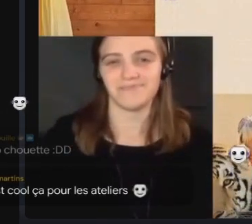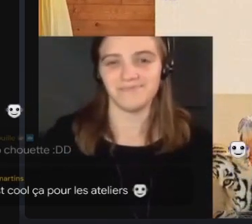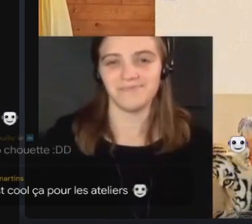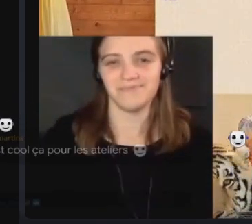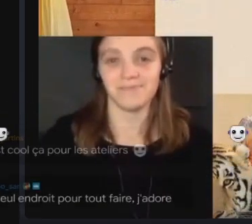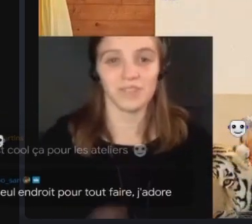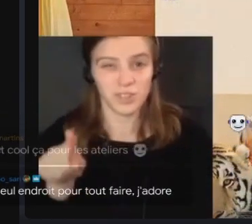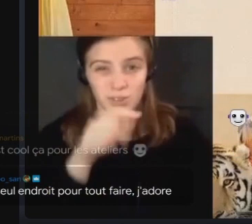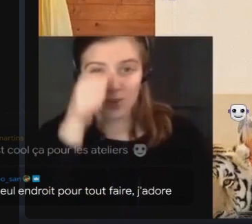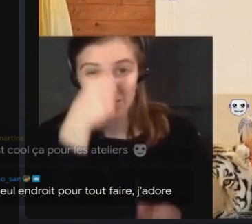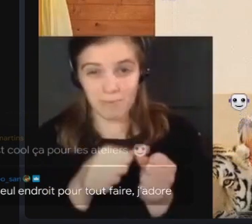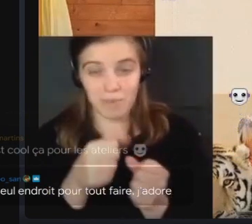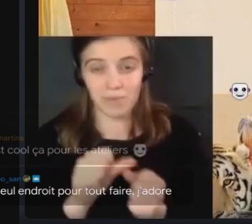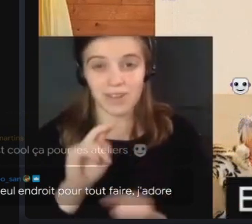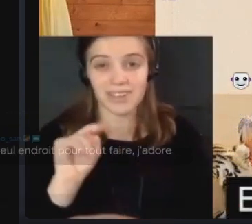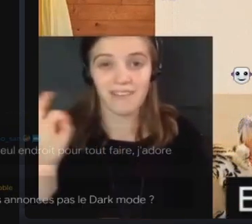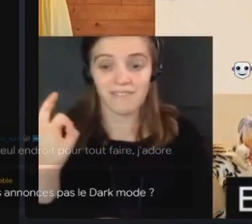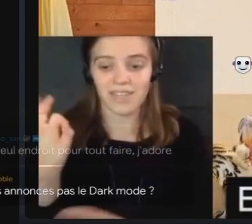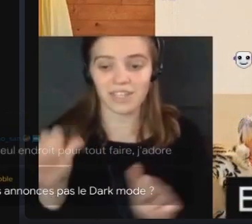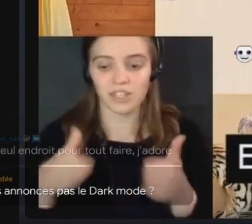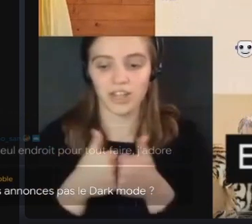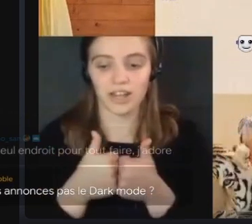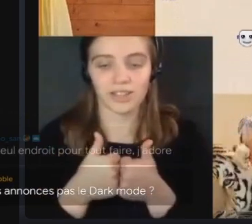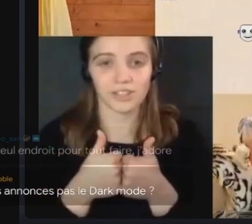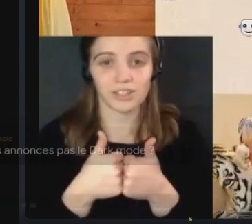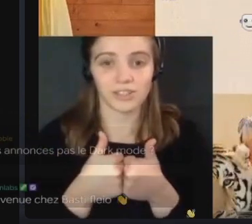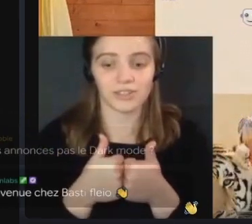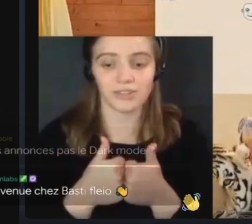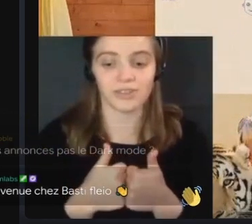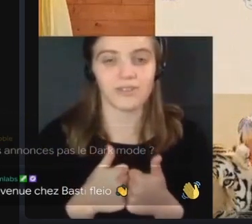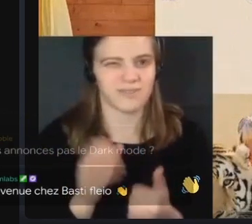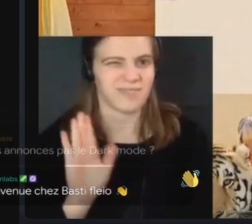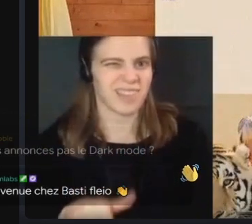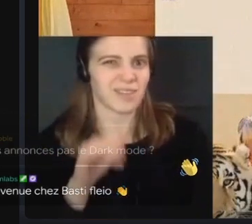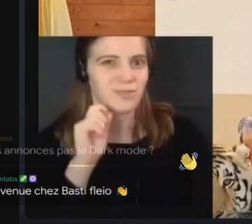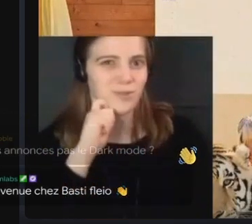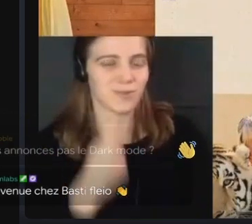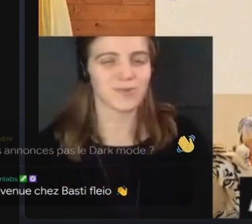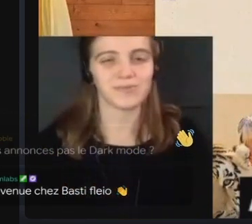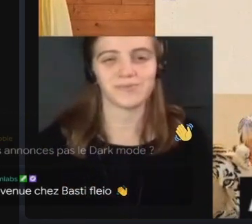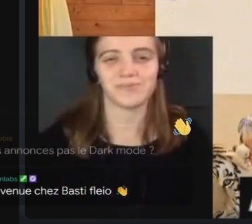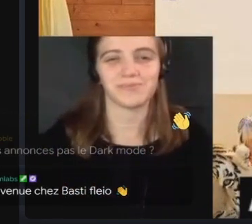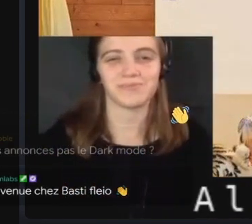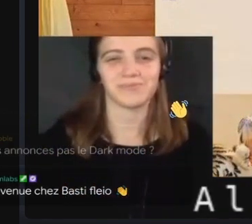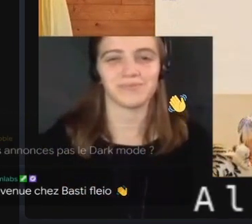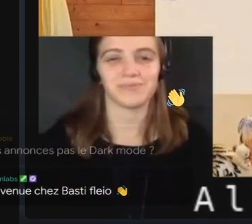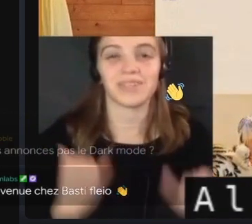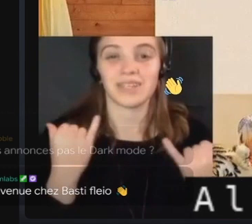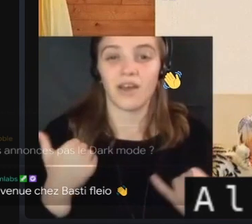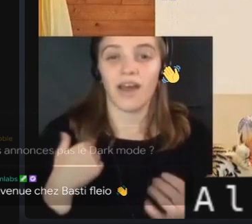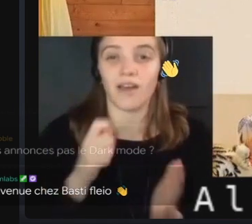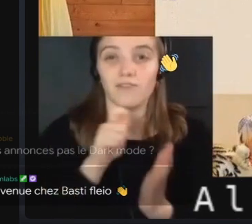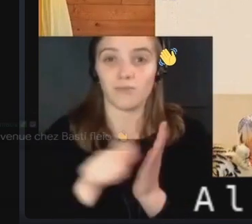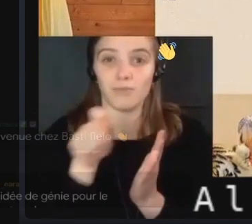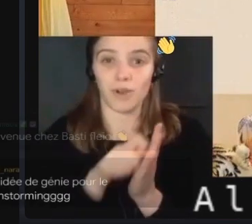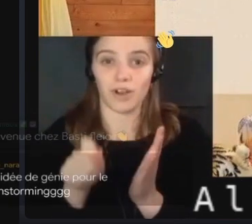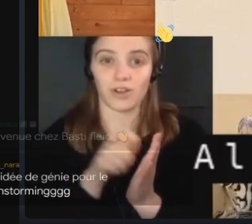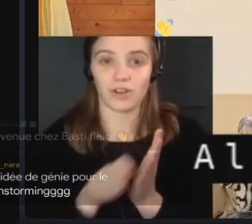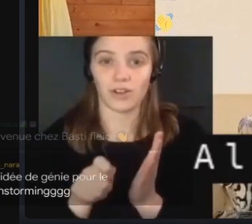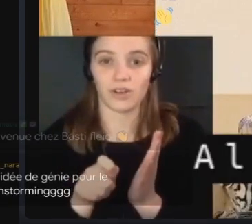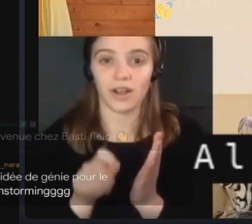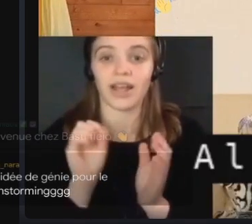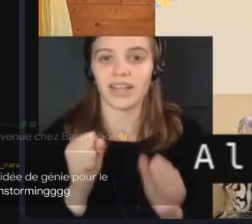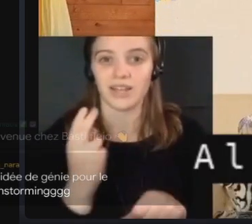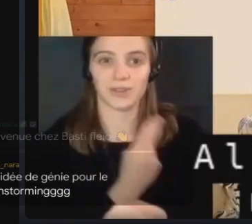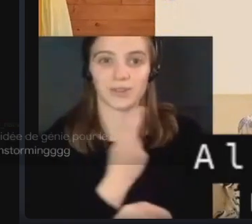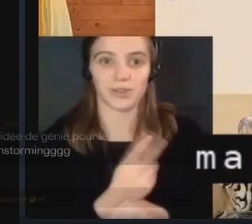Netflix challenge? That was super cool. All right. So now I'll take the marker. Bon, après, il n'y a rien de très impressionnant, ils avaient déjà la technologie. Hein. Quickly annotate